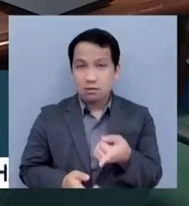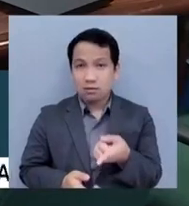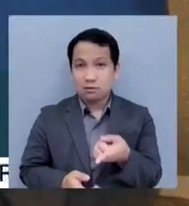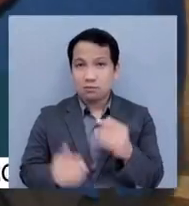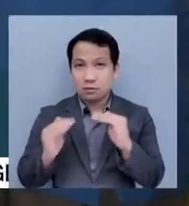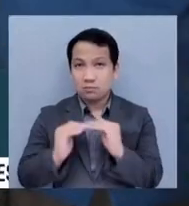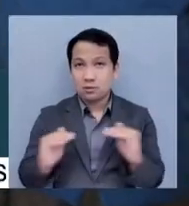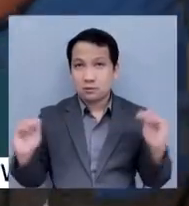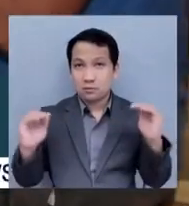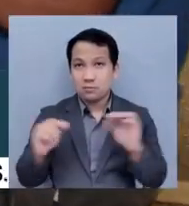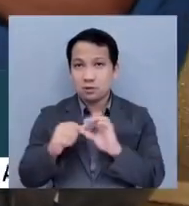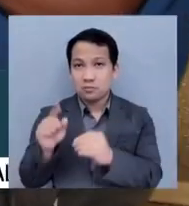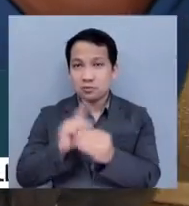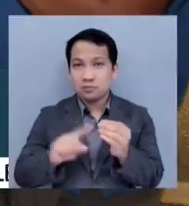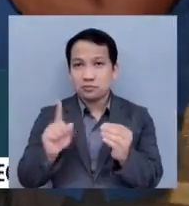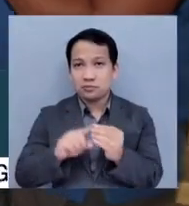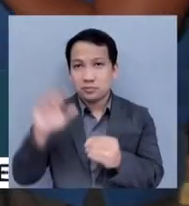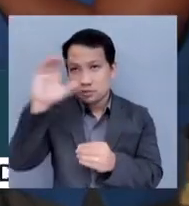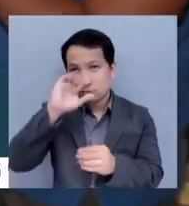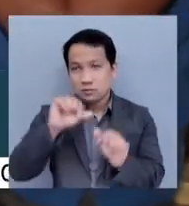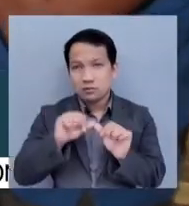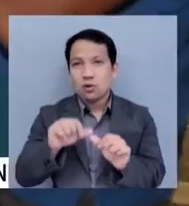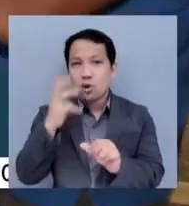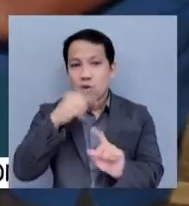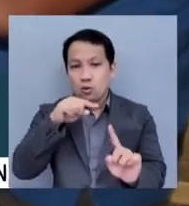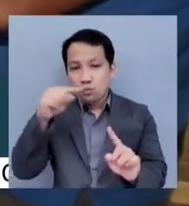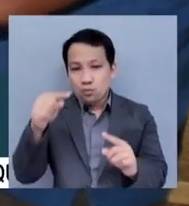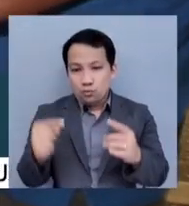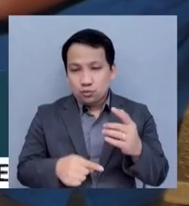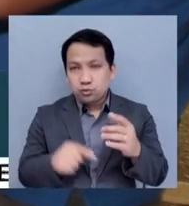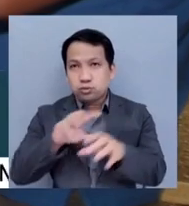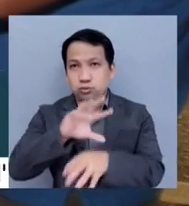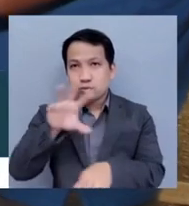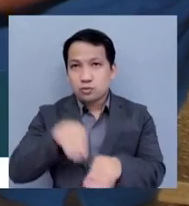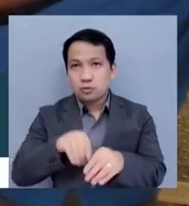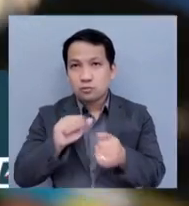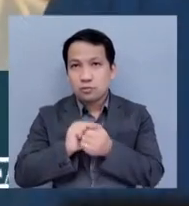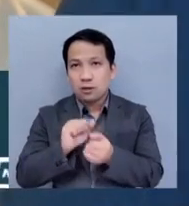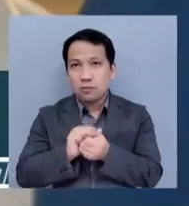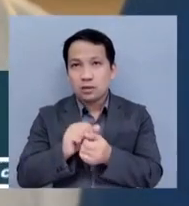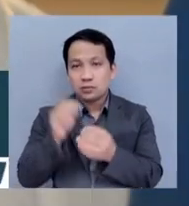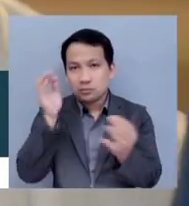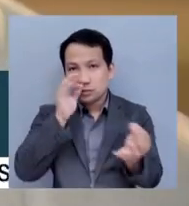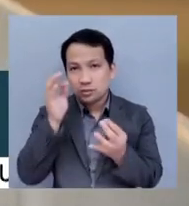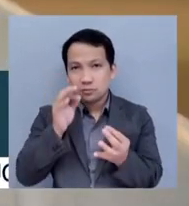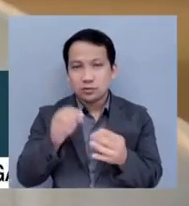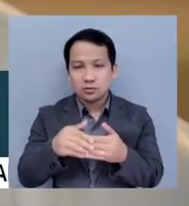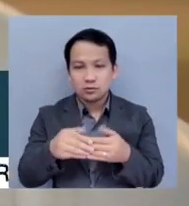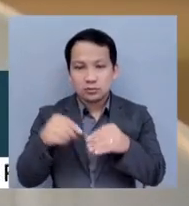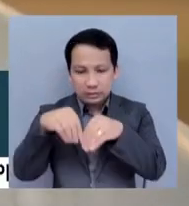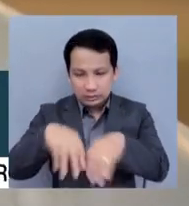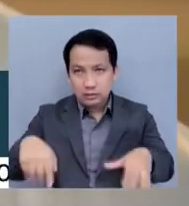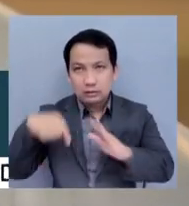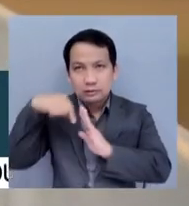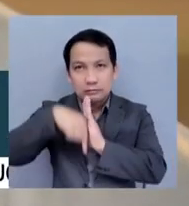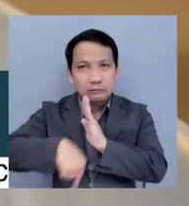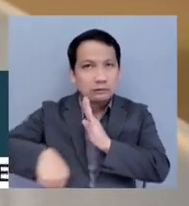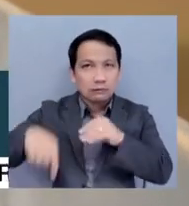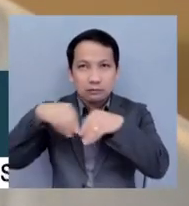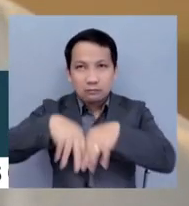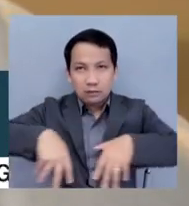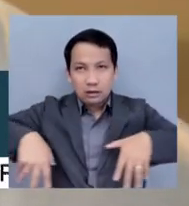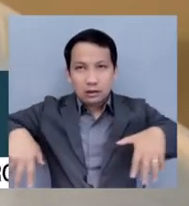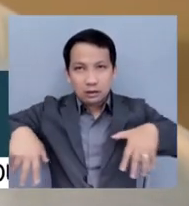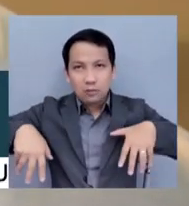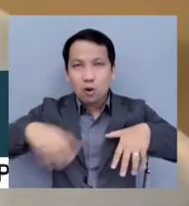na yan sila dapat maghanap kung sino yung mga involved sa illegal drugs. Okay. They should go down to the level of